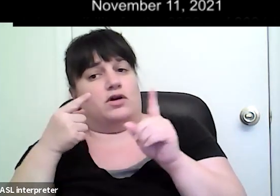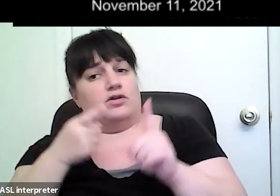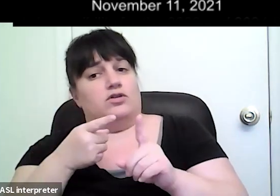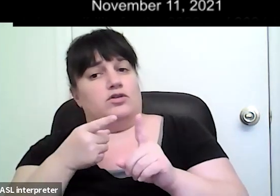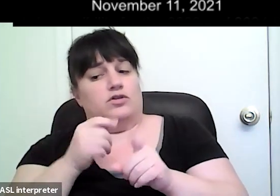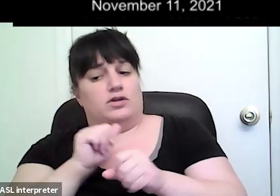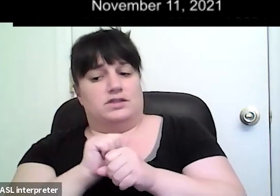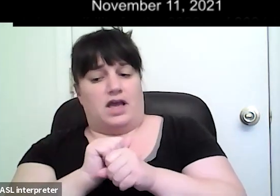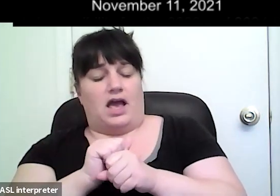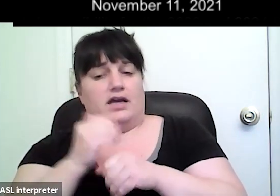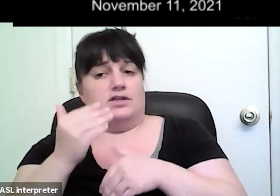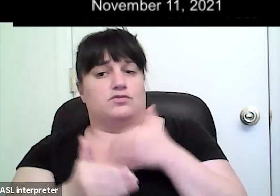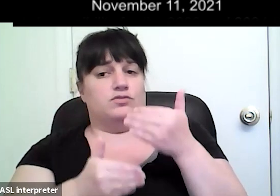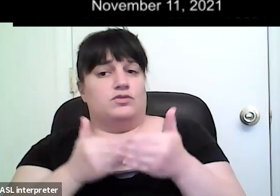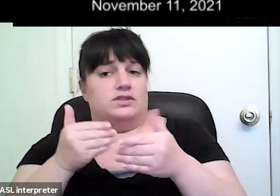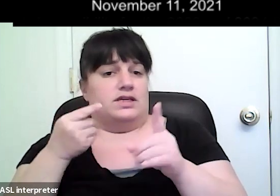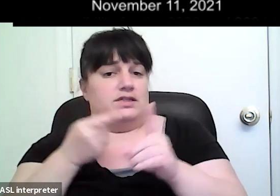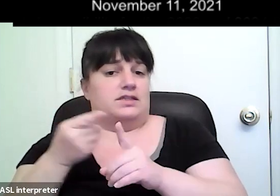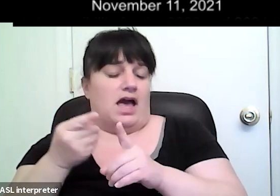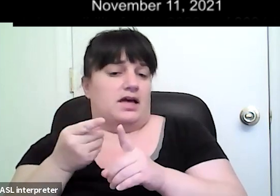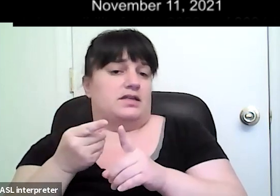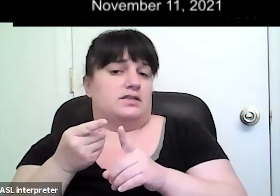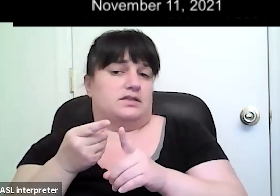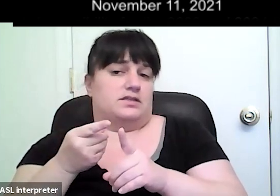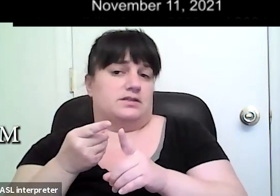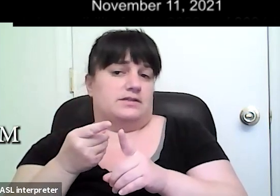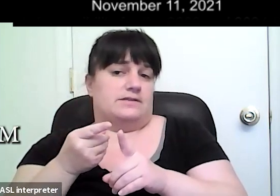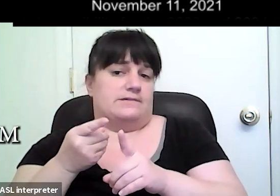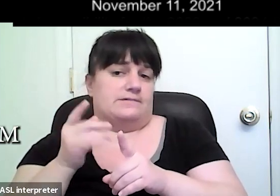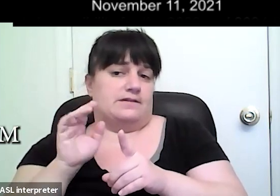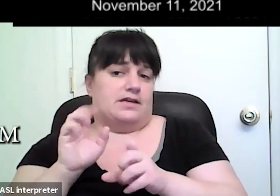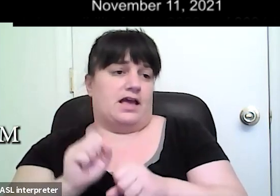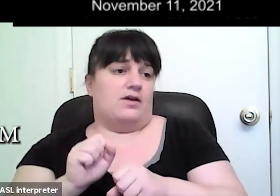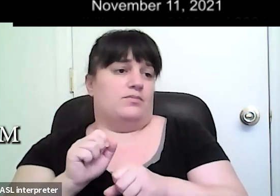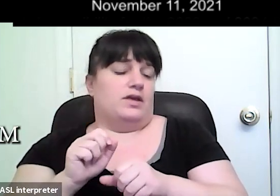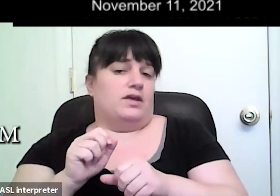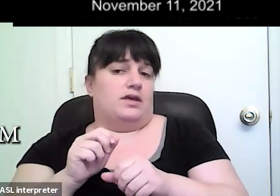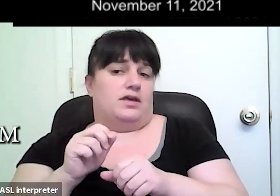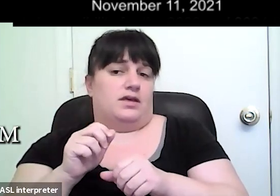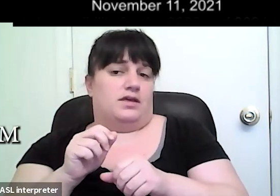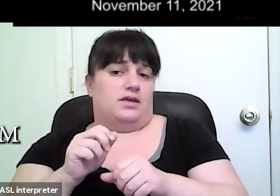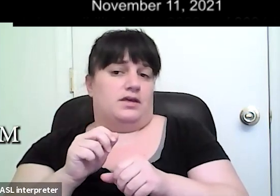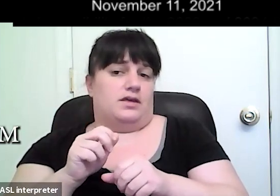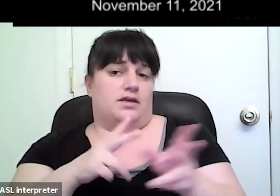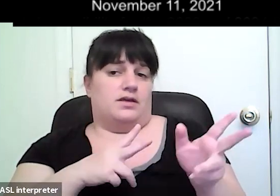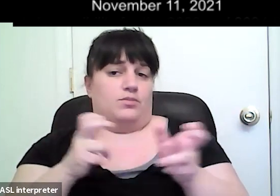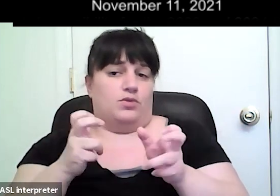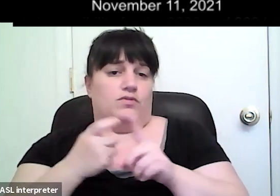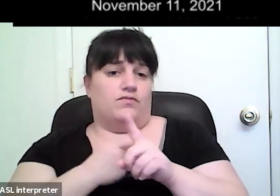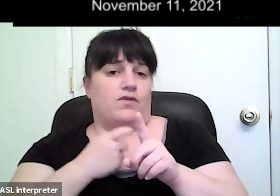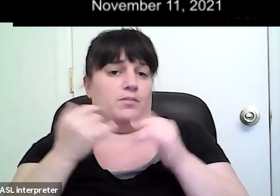tasks and routine tasks that could be carved out of current STEM fields.